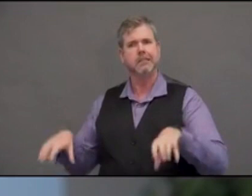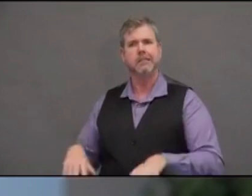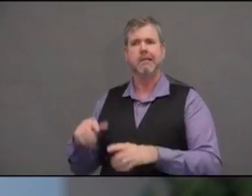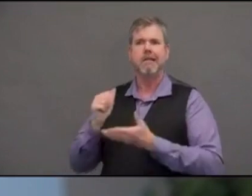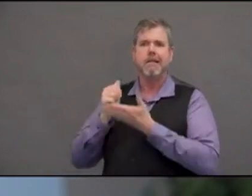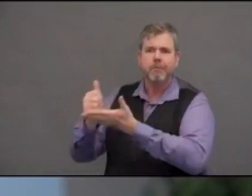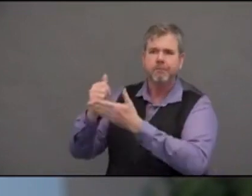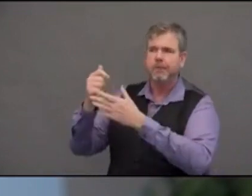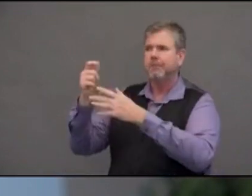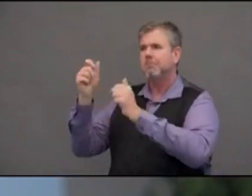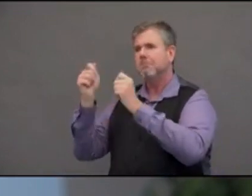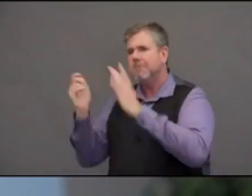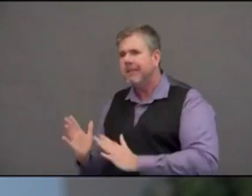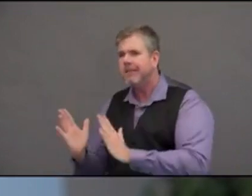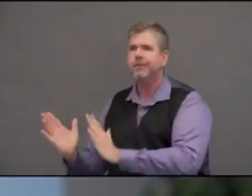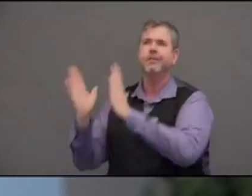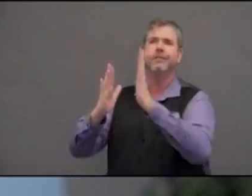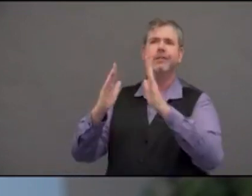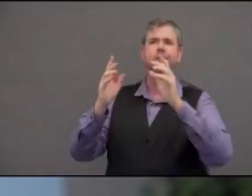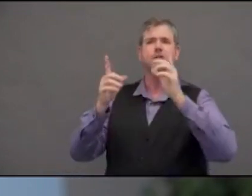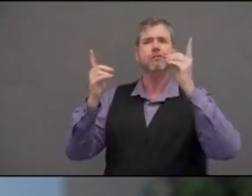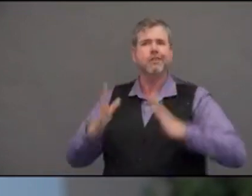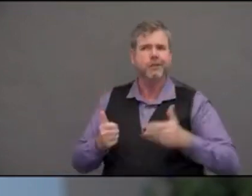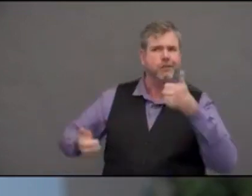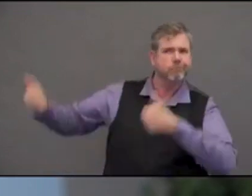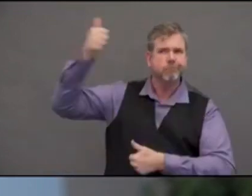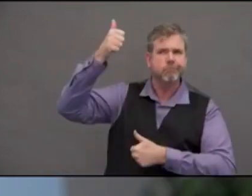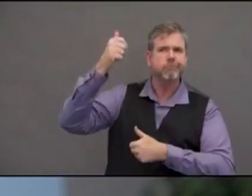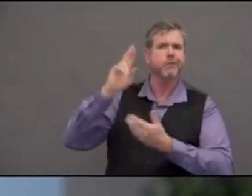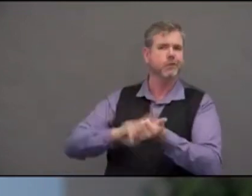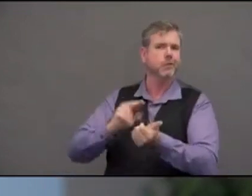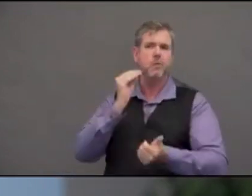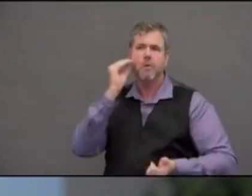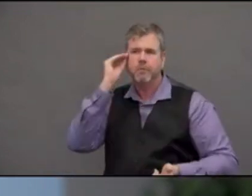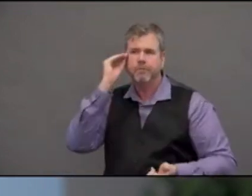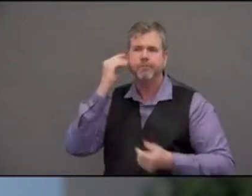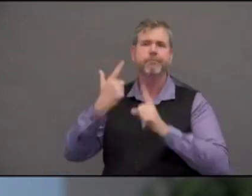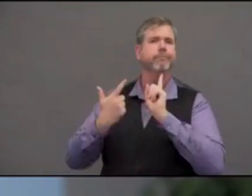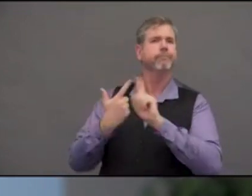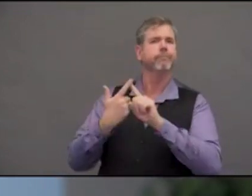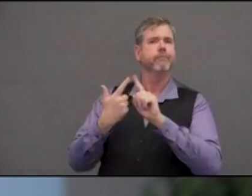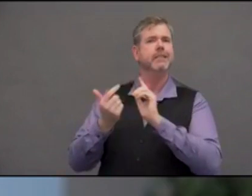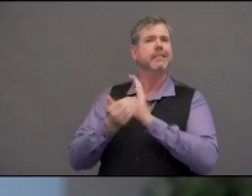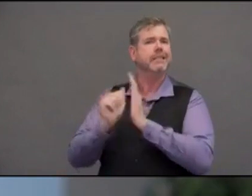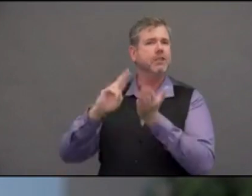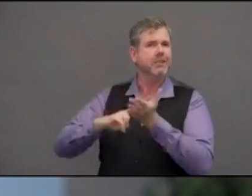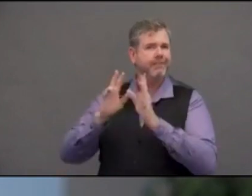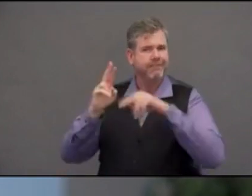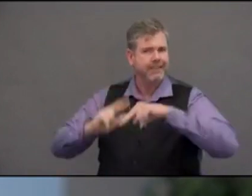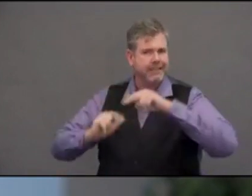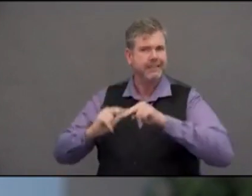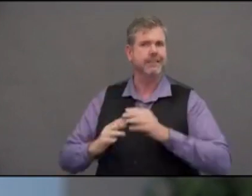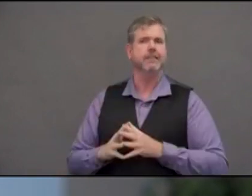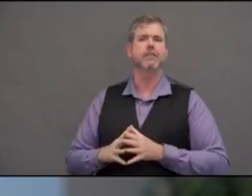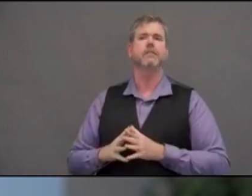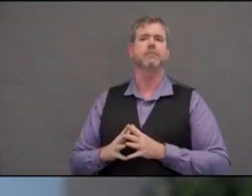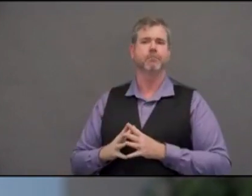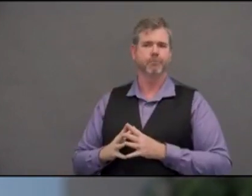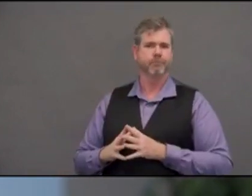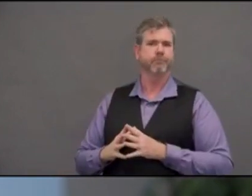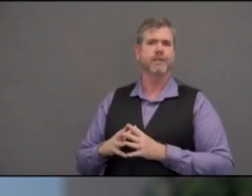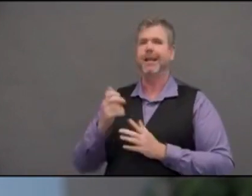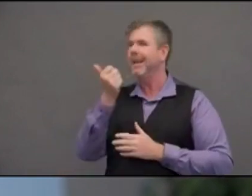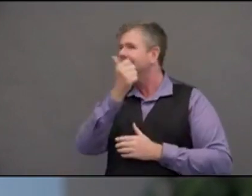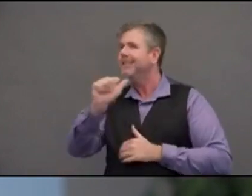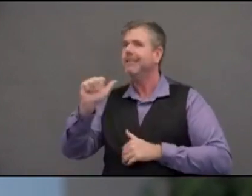of nursing of the long-term care facilities and other types of congregate living facilities